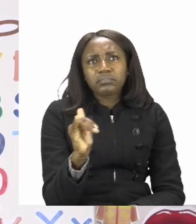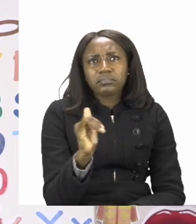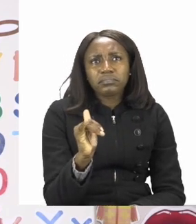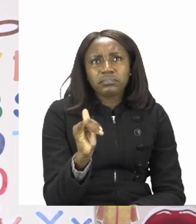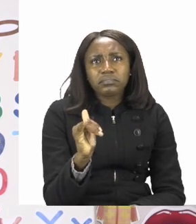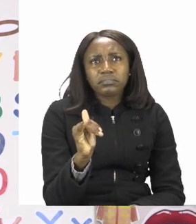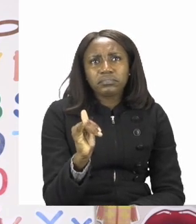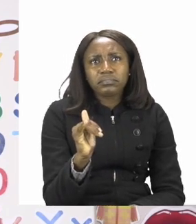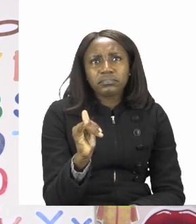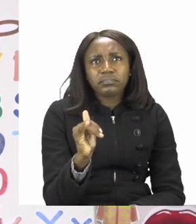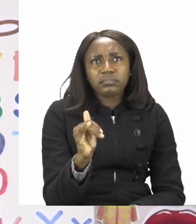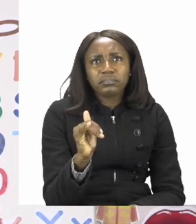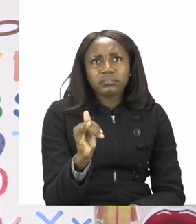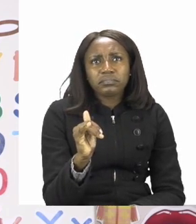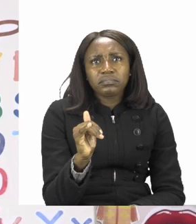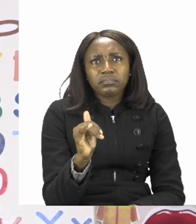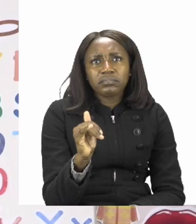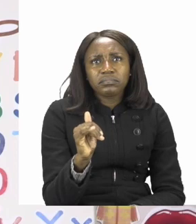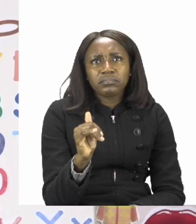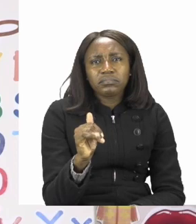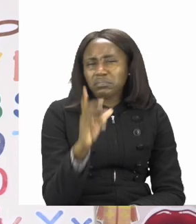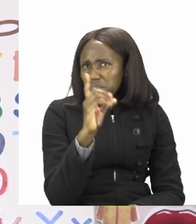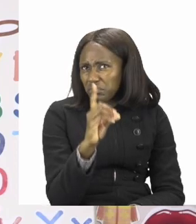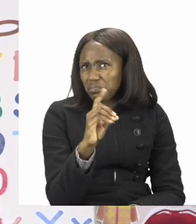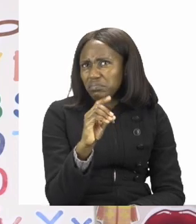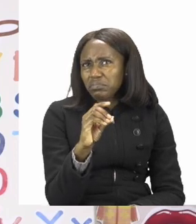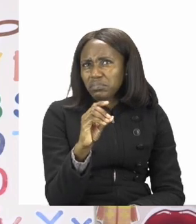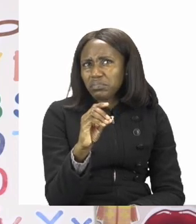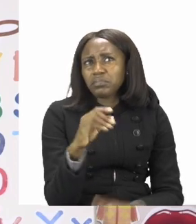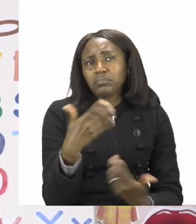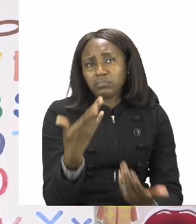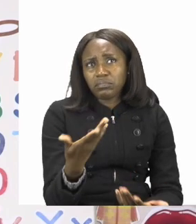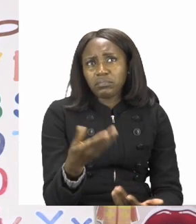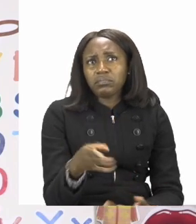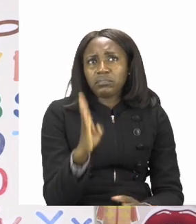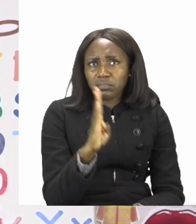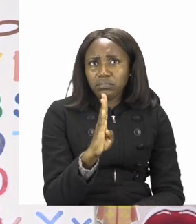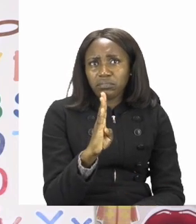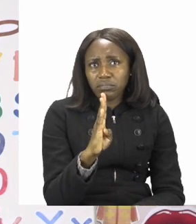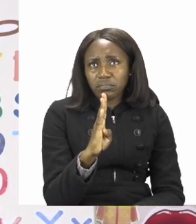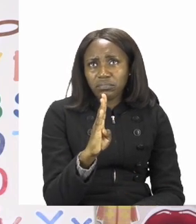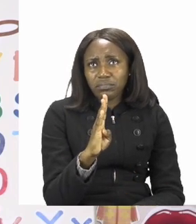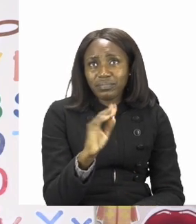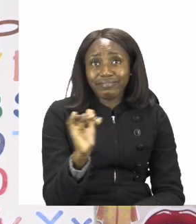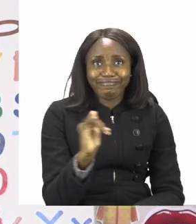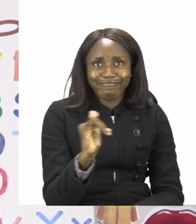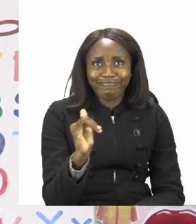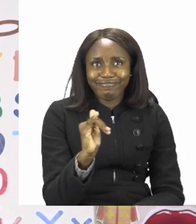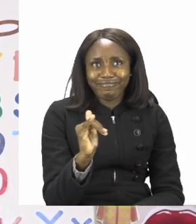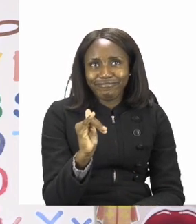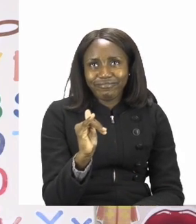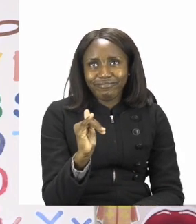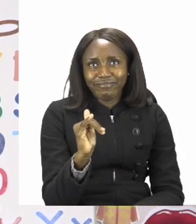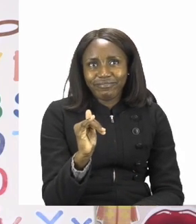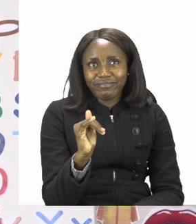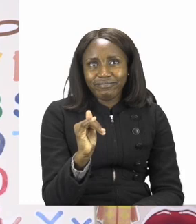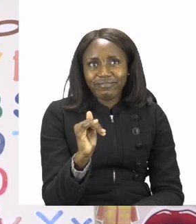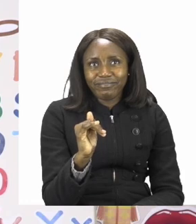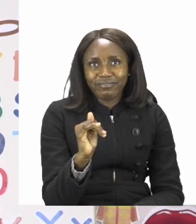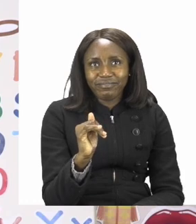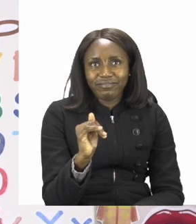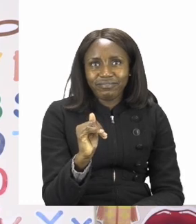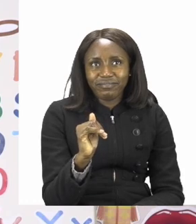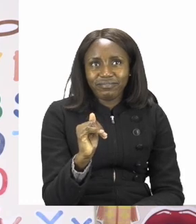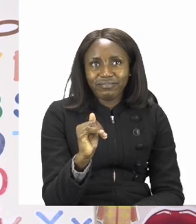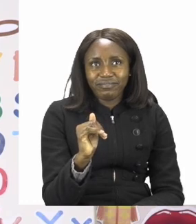do we say doosk or books? If